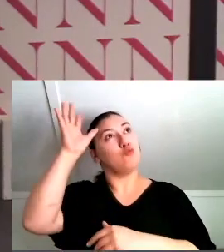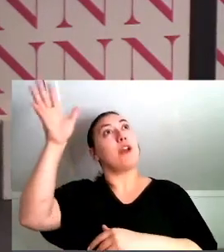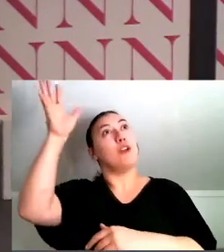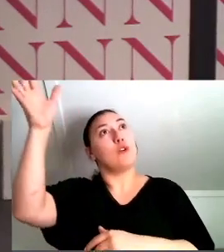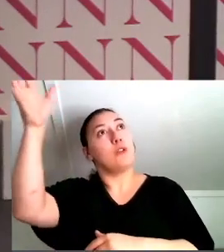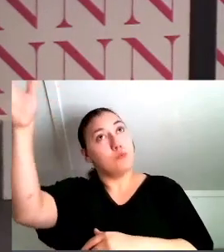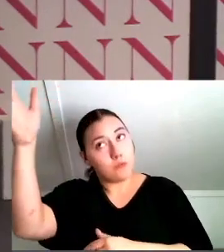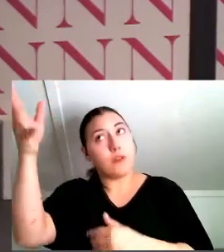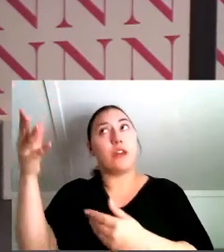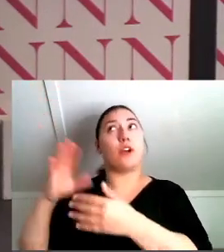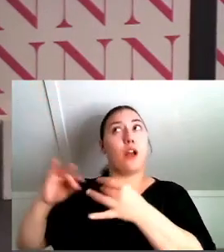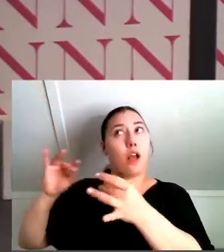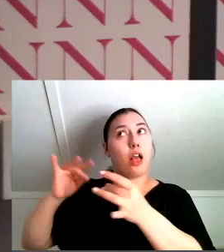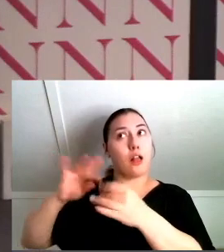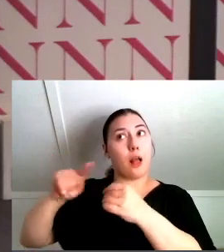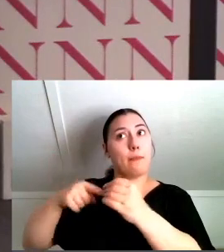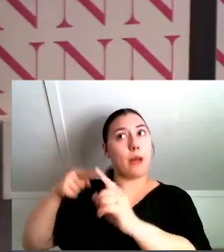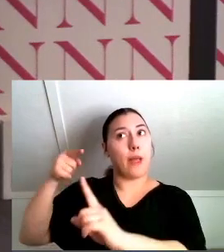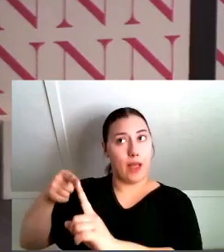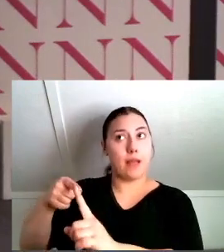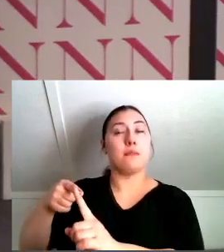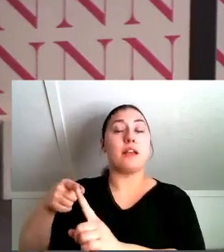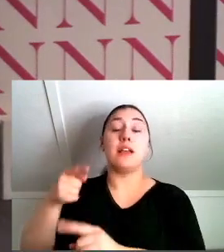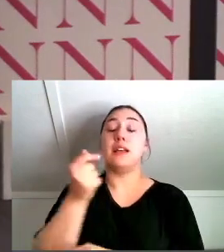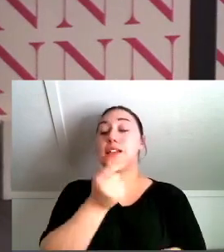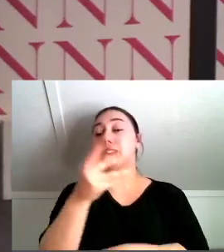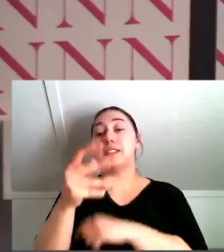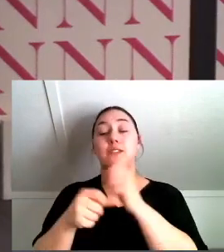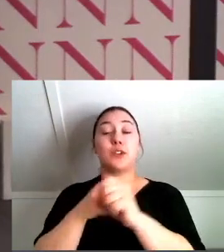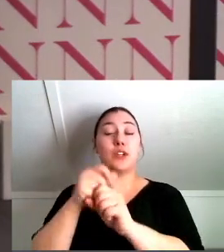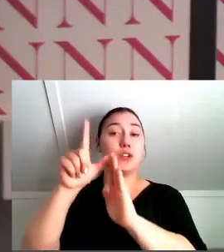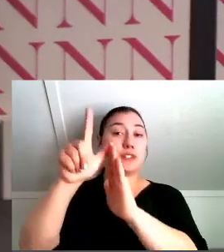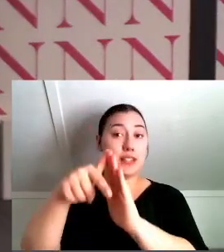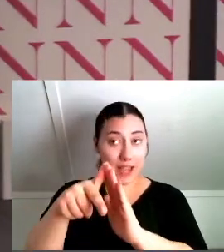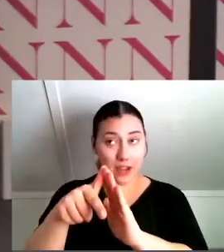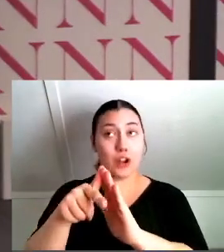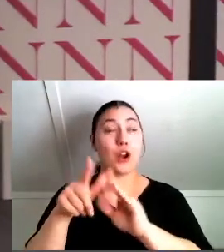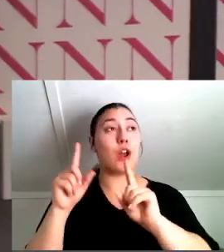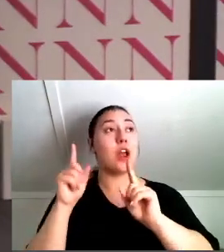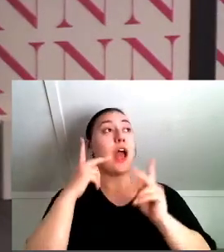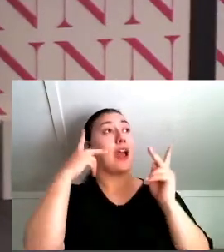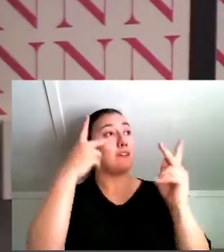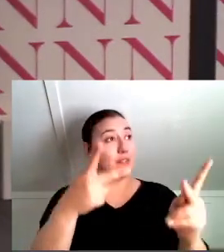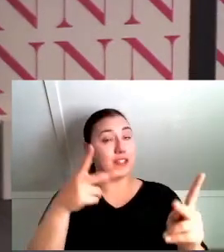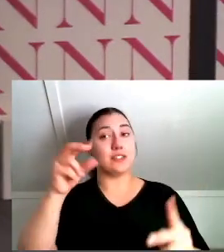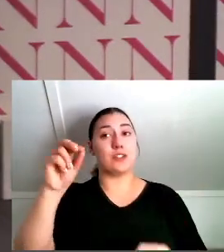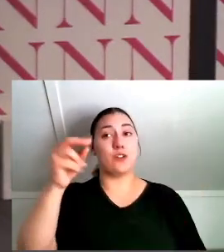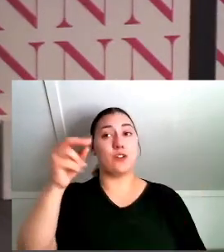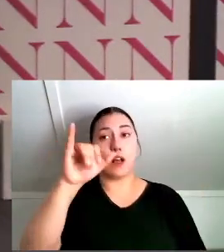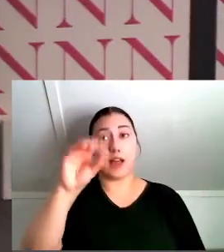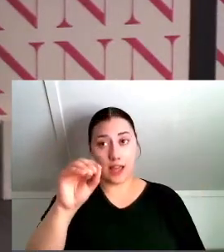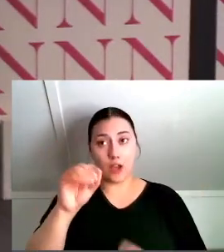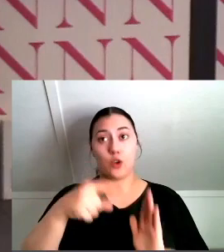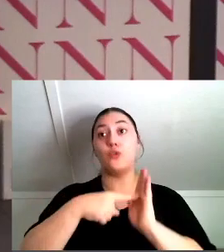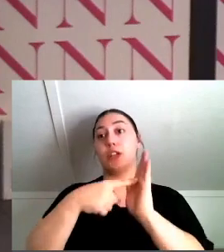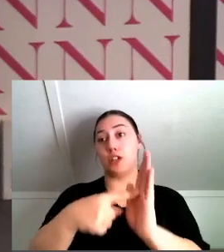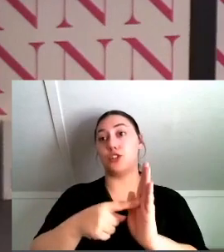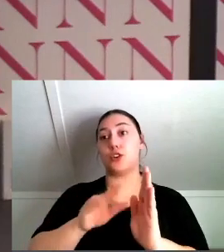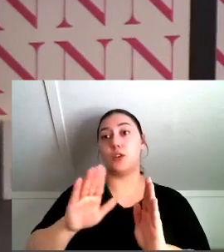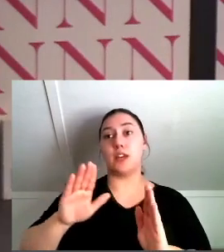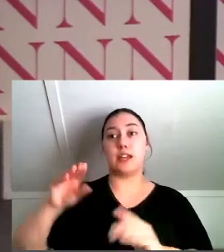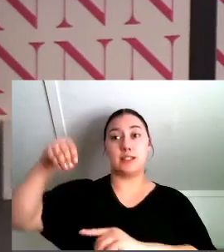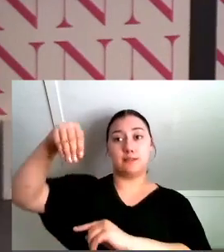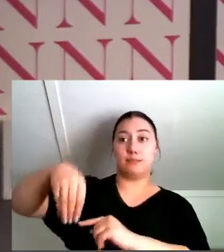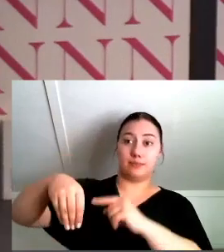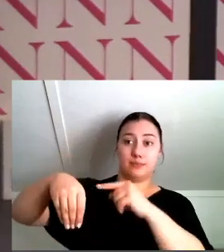a couple of years ago, I actually was able to go up to Ohio where he escaped to, and they relayed his headstone with his real name